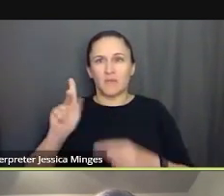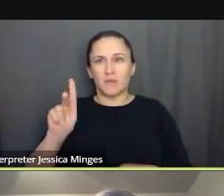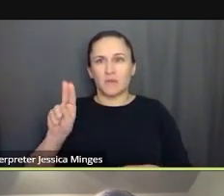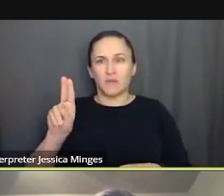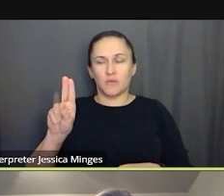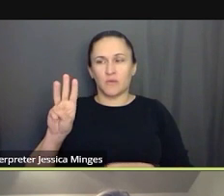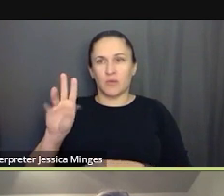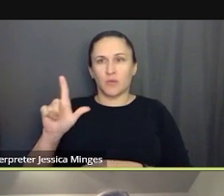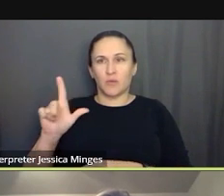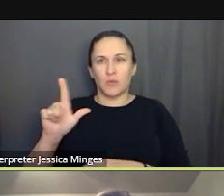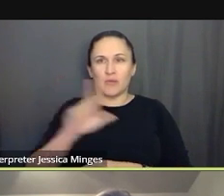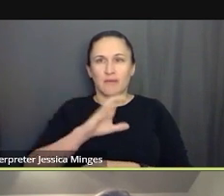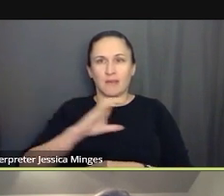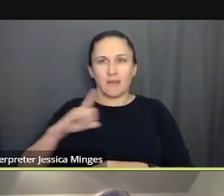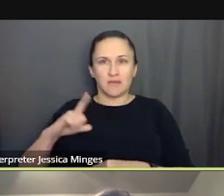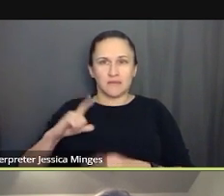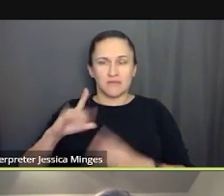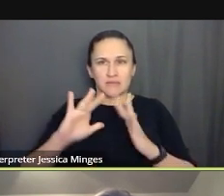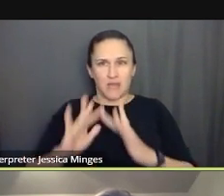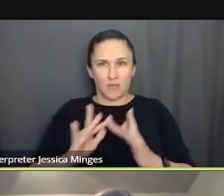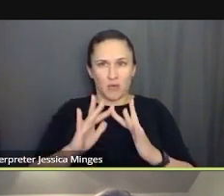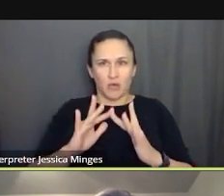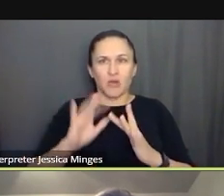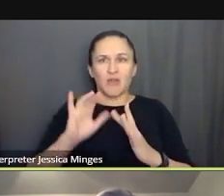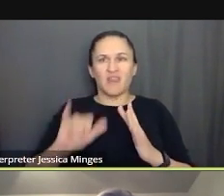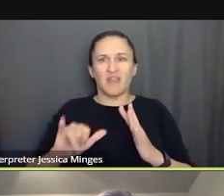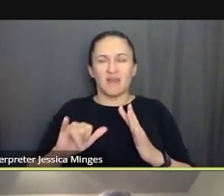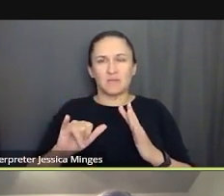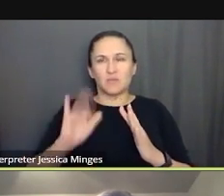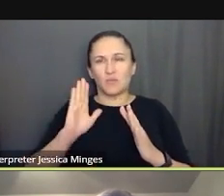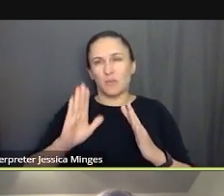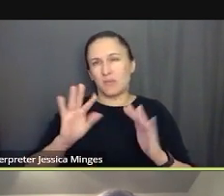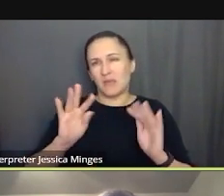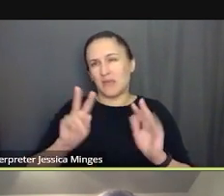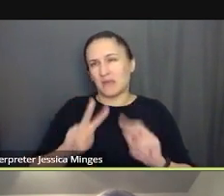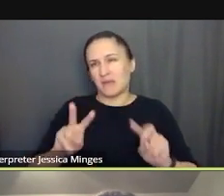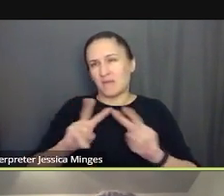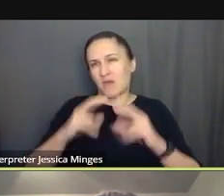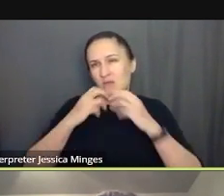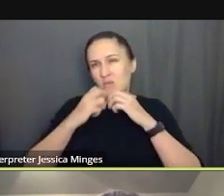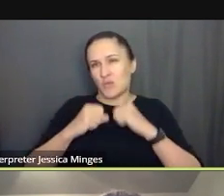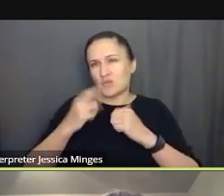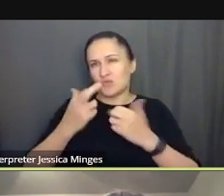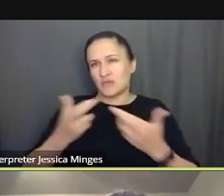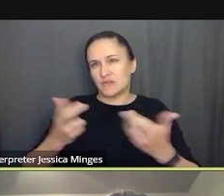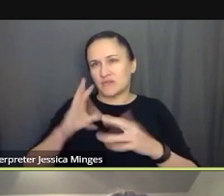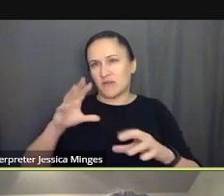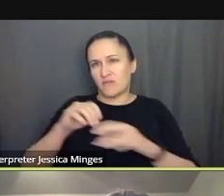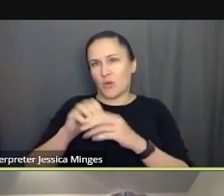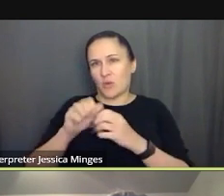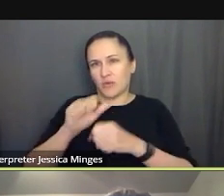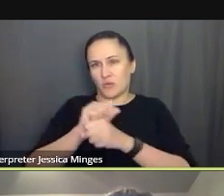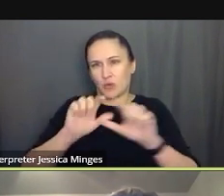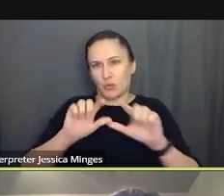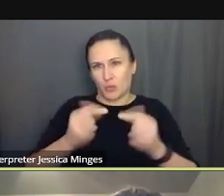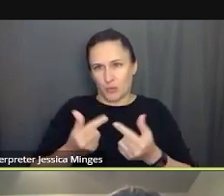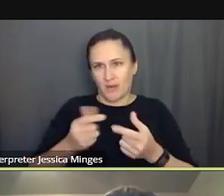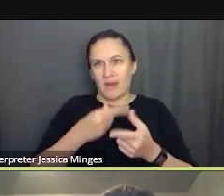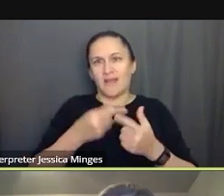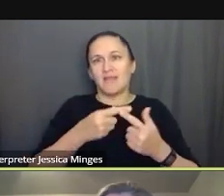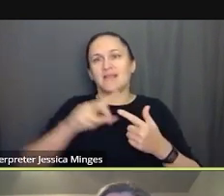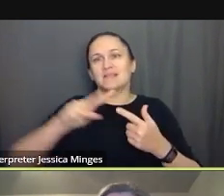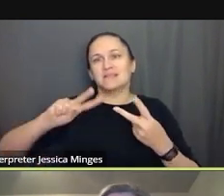Council network that would be valuable resources to be part of this work group. And secondly, one of